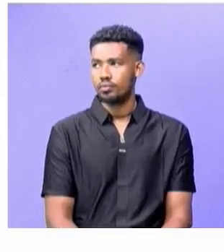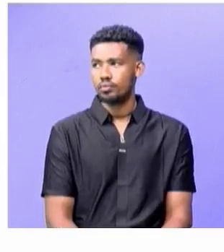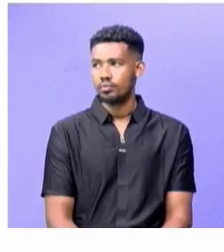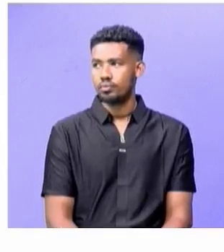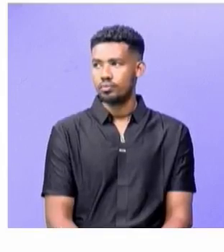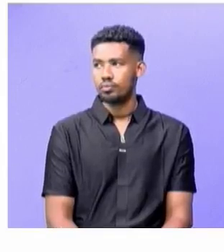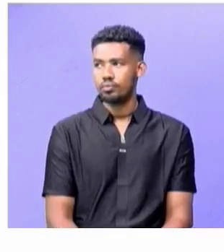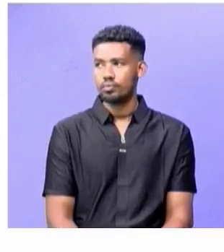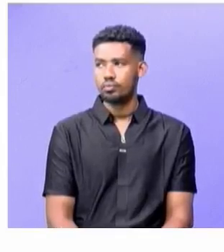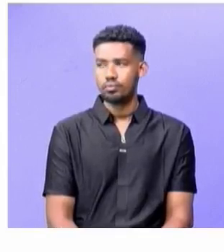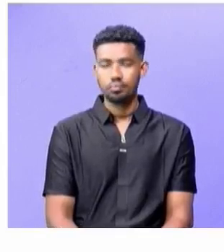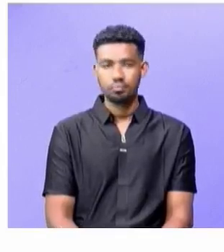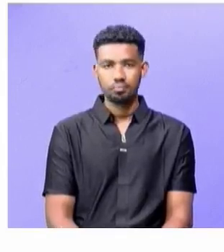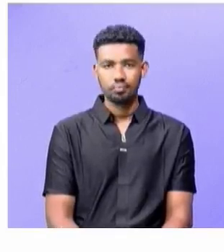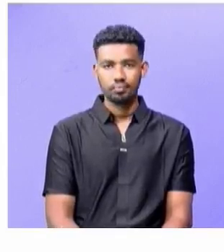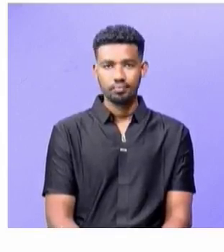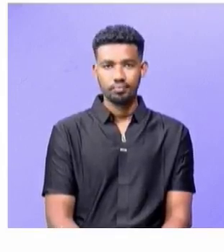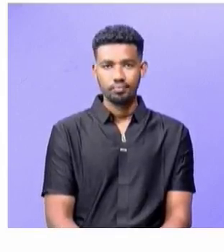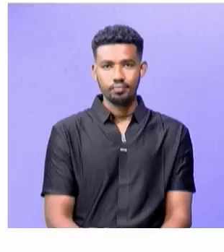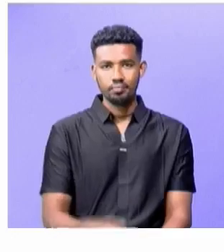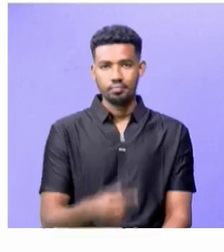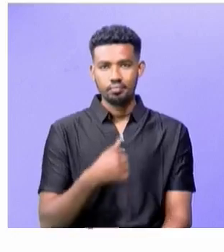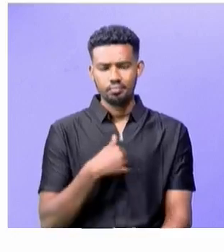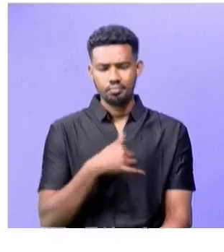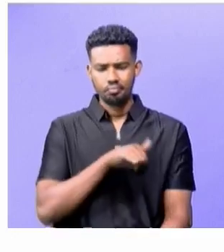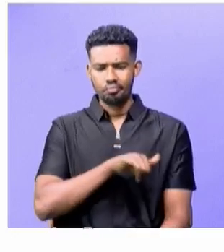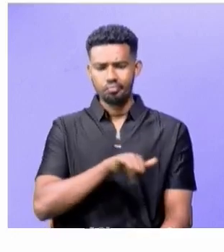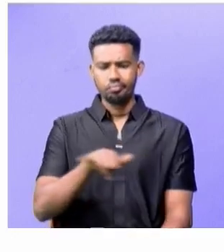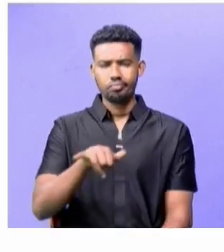Neither do I.